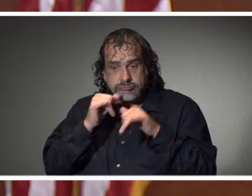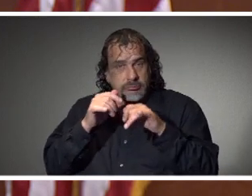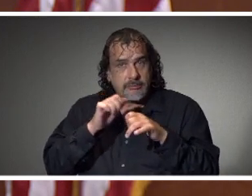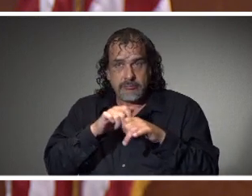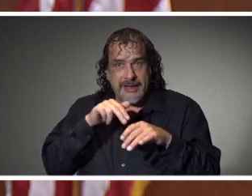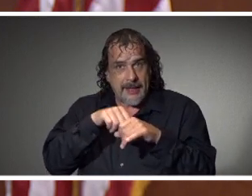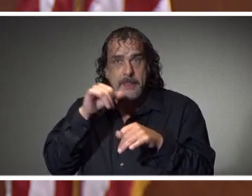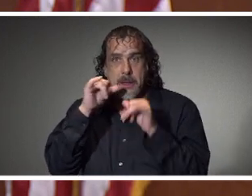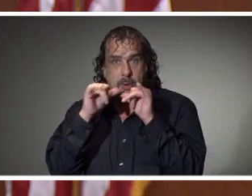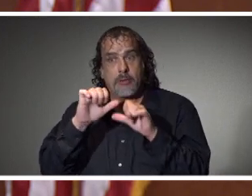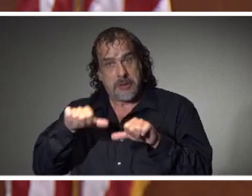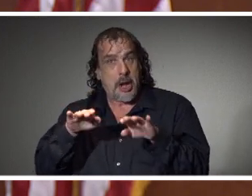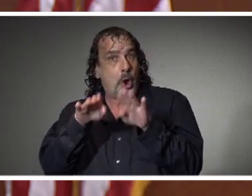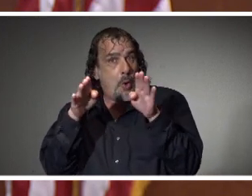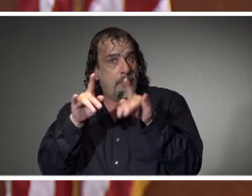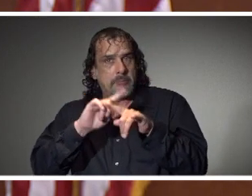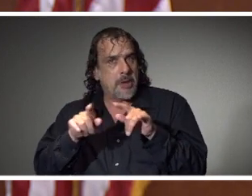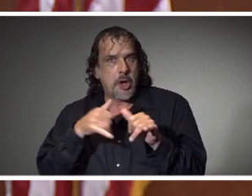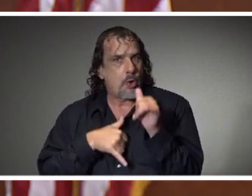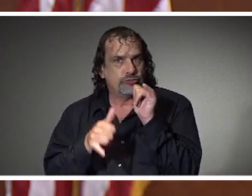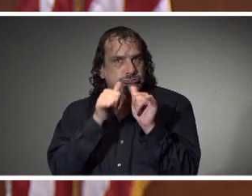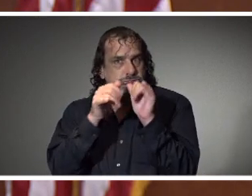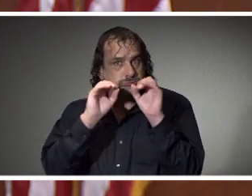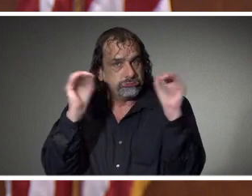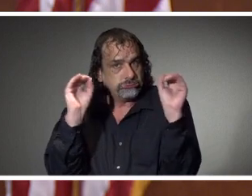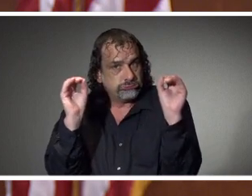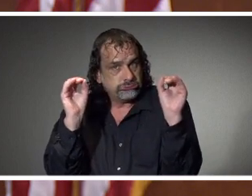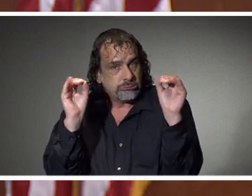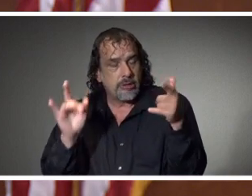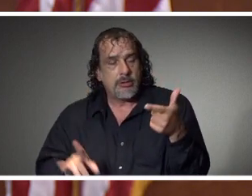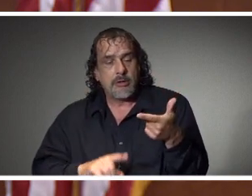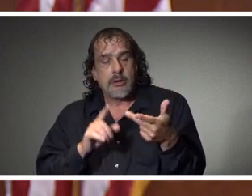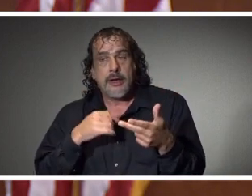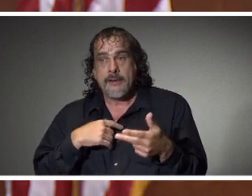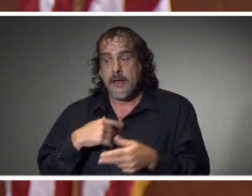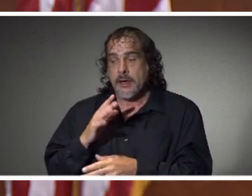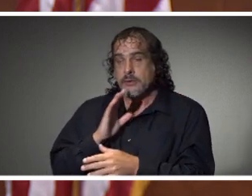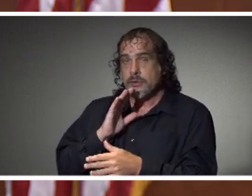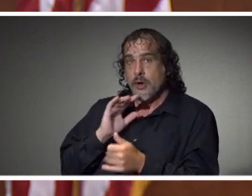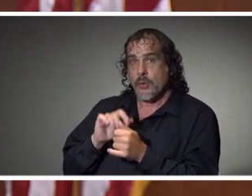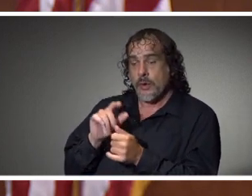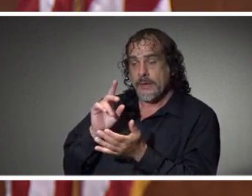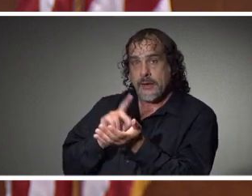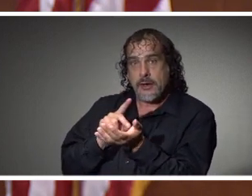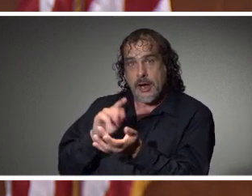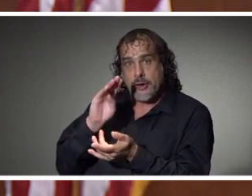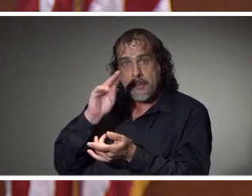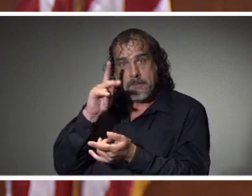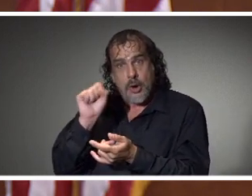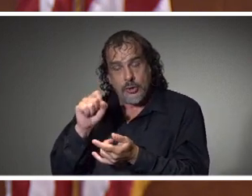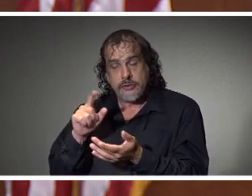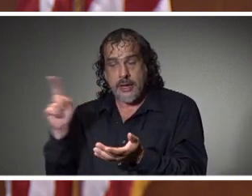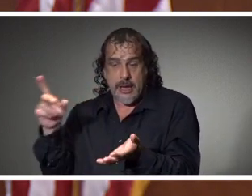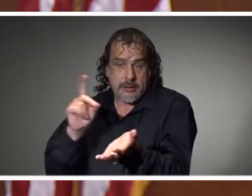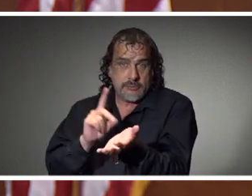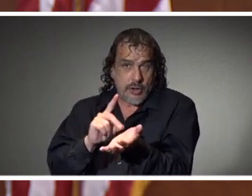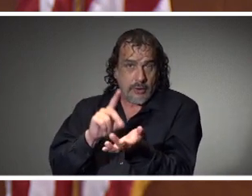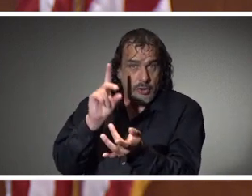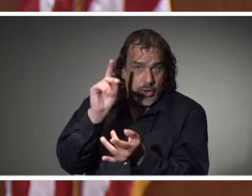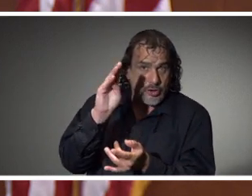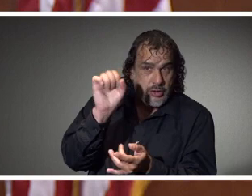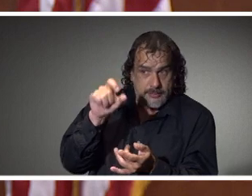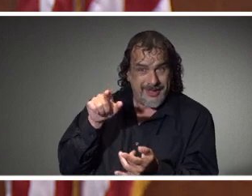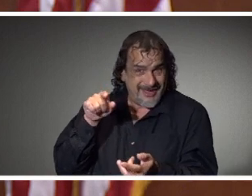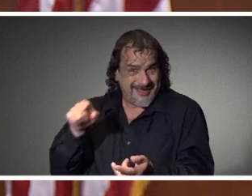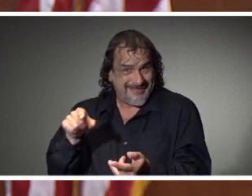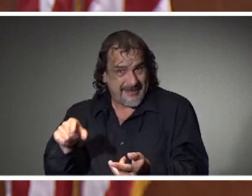bars. And so in talking with Dr. Burks a couple of days ago, in talking to Dr. Dobbs, this is certainly an